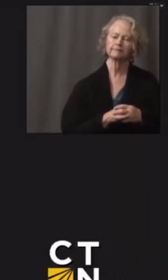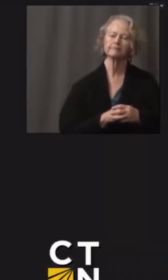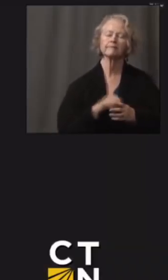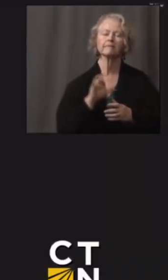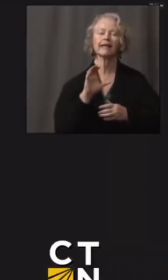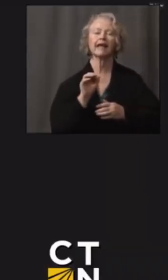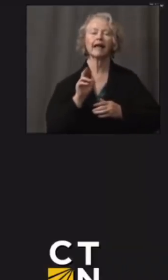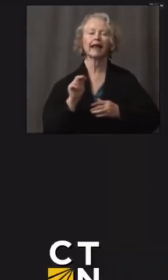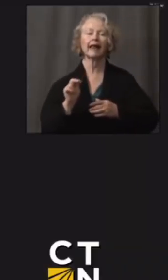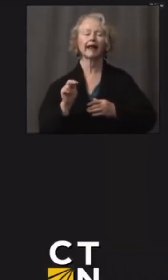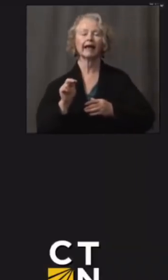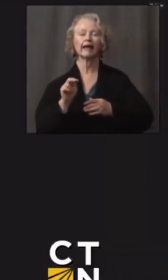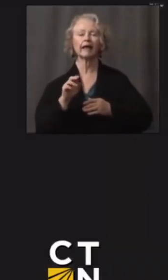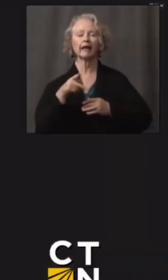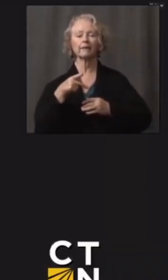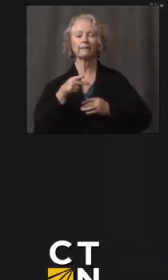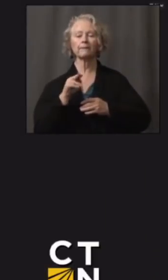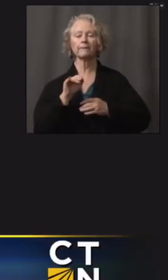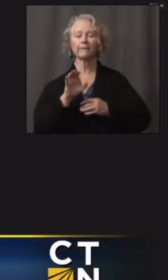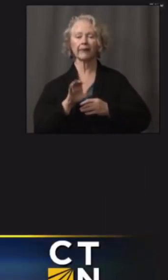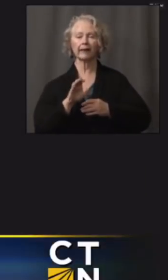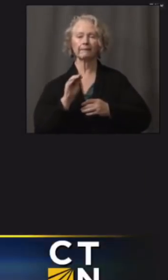Connecticut Public Media.